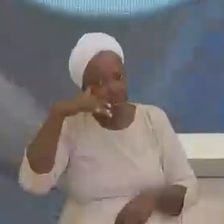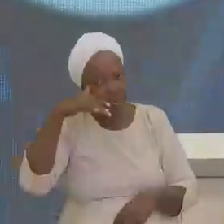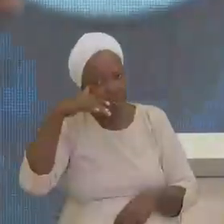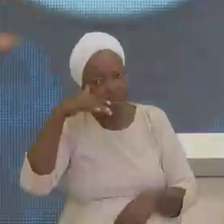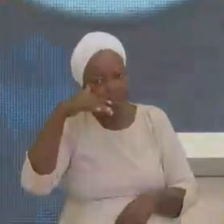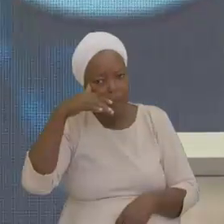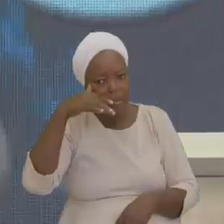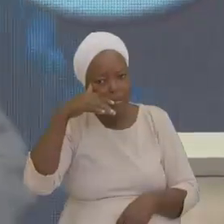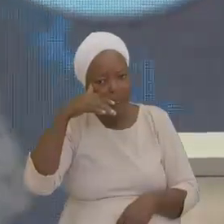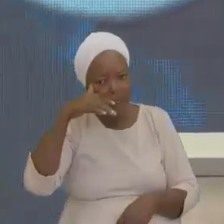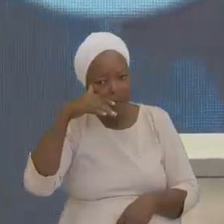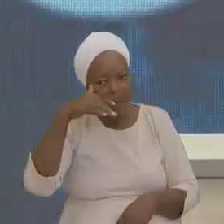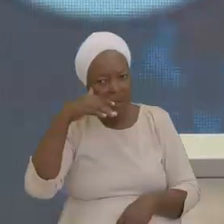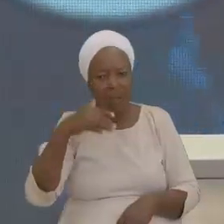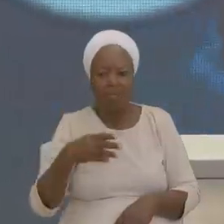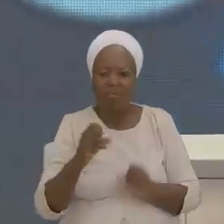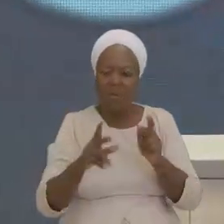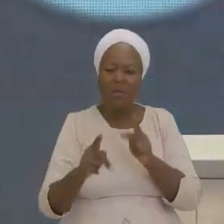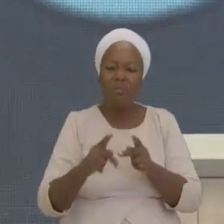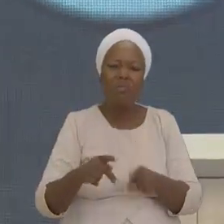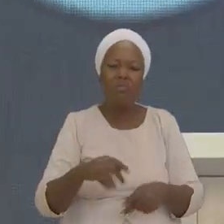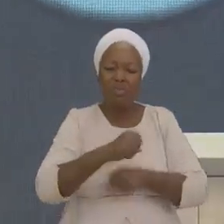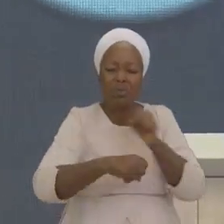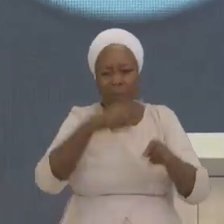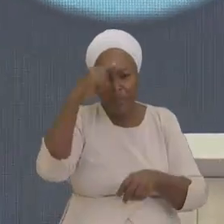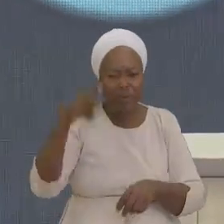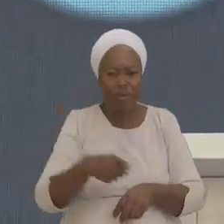There are people that suffer because they are stubborn.